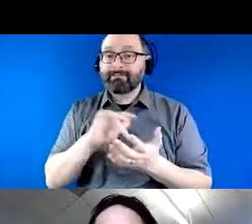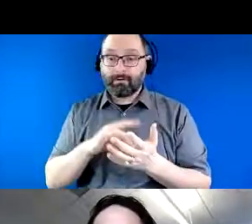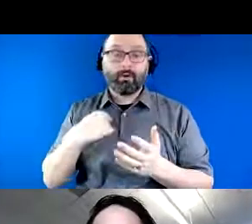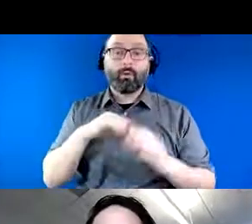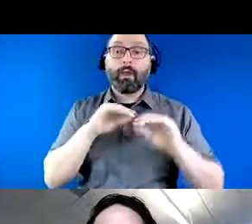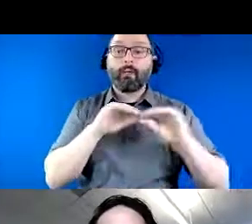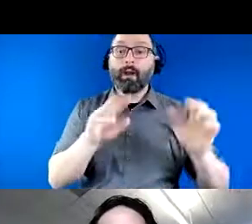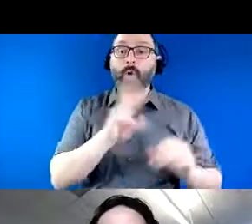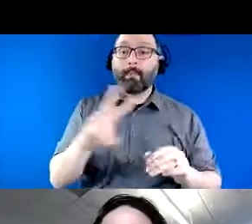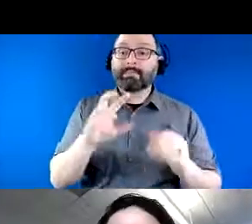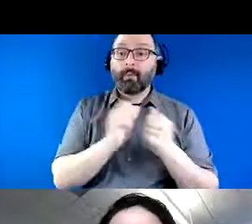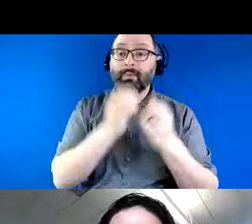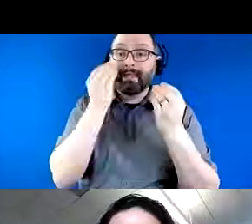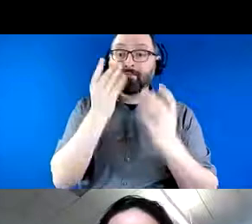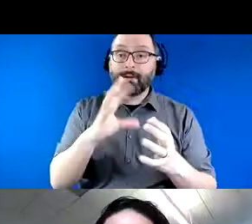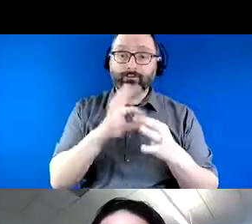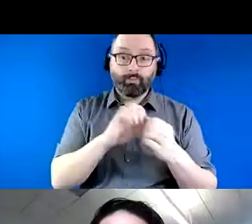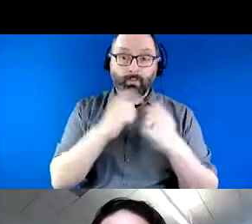website with information about dementia.